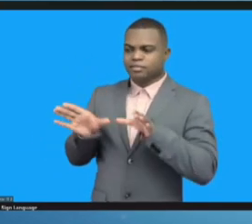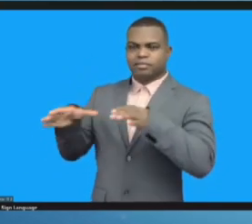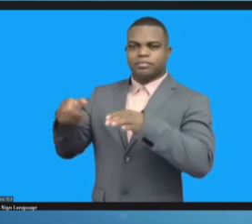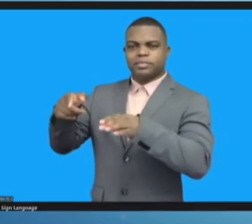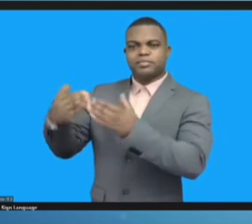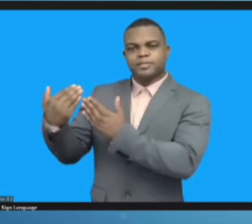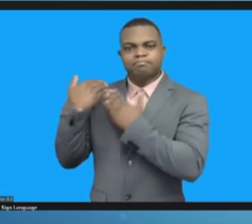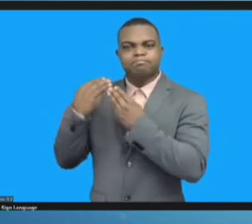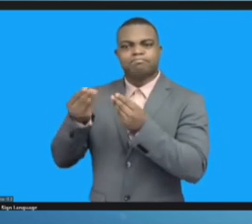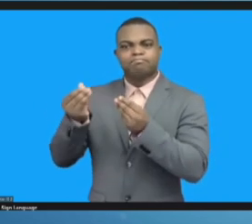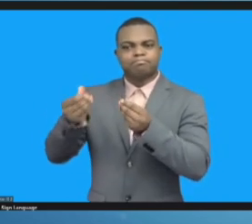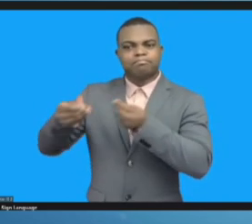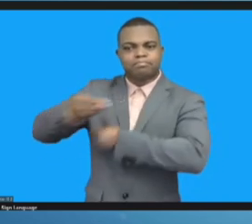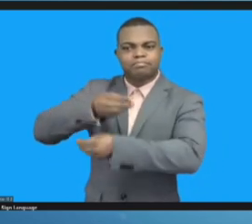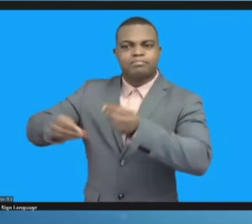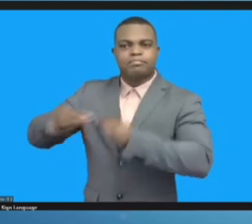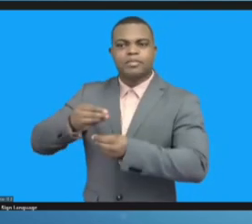Ambassadors, Commissioners,